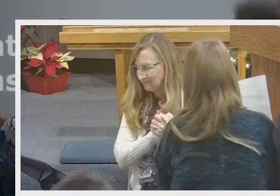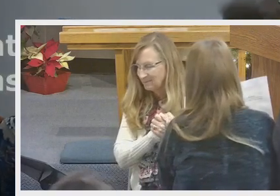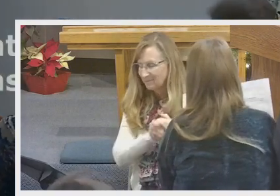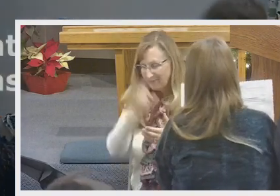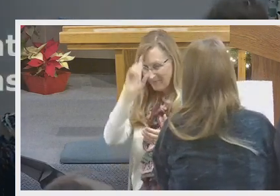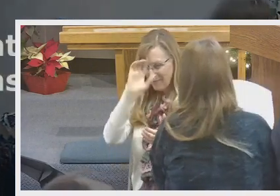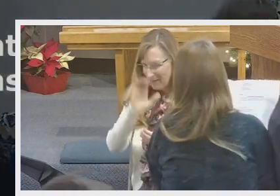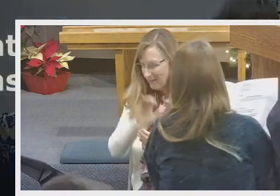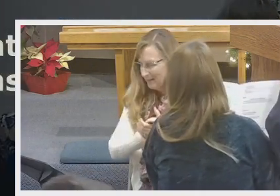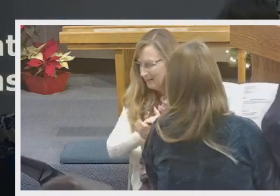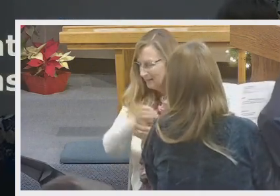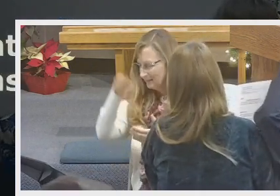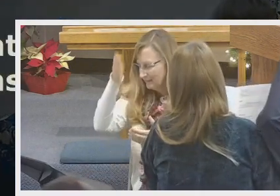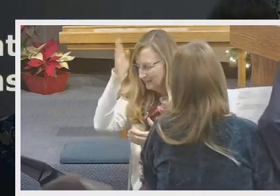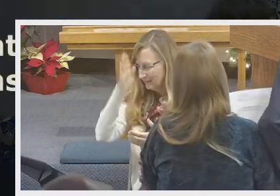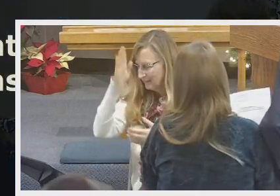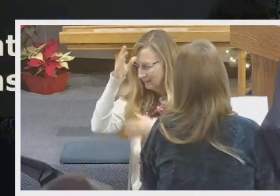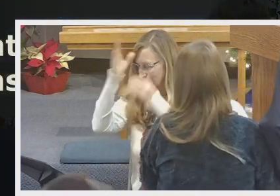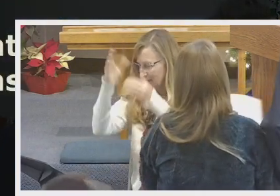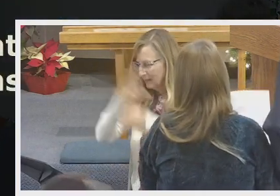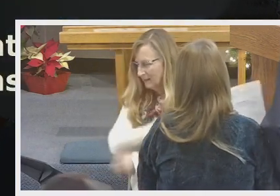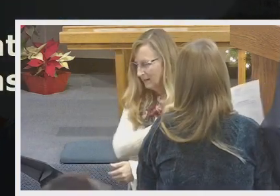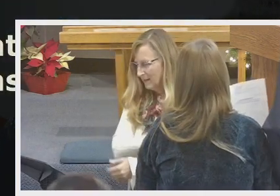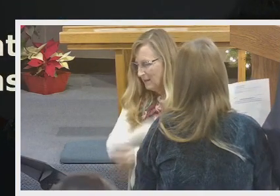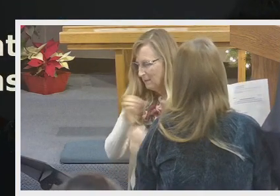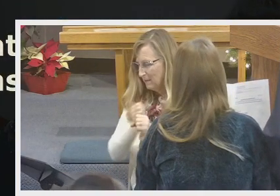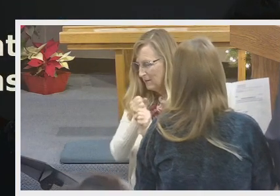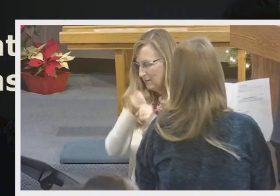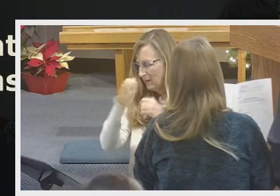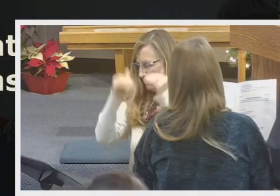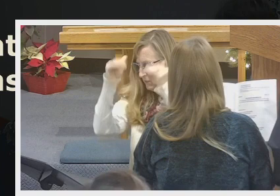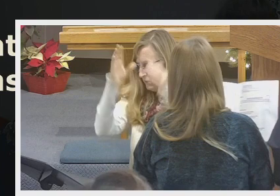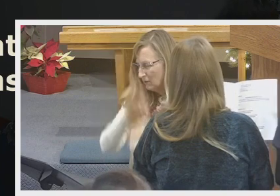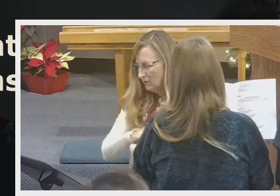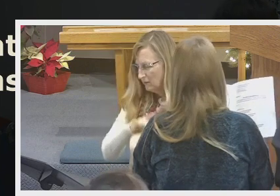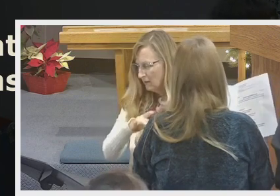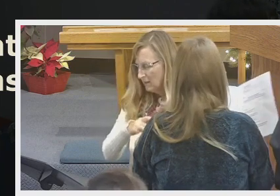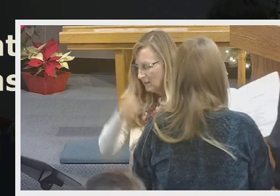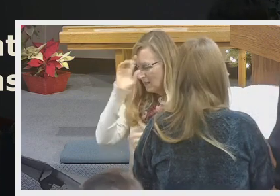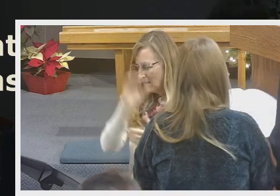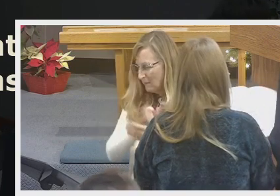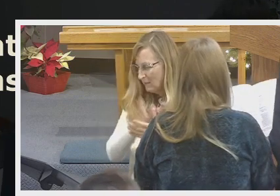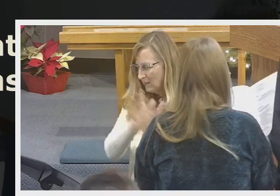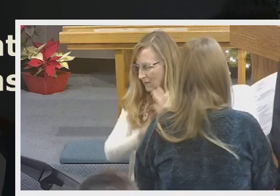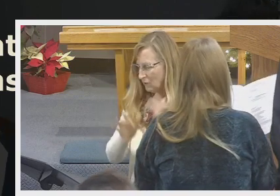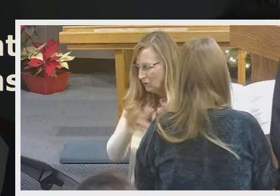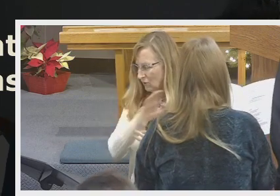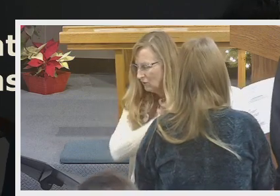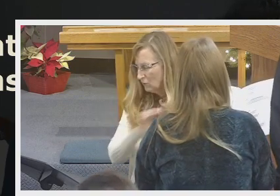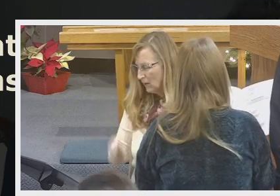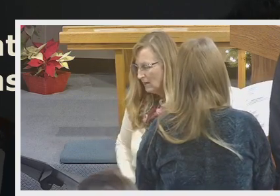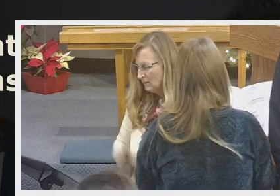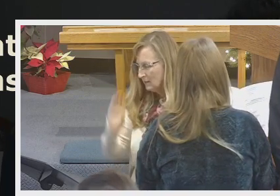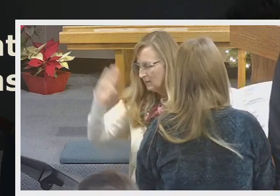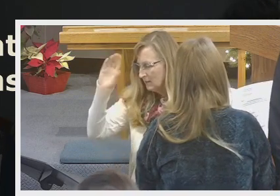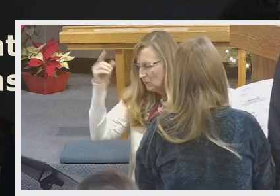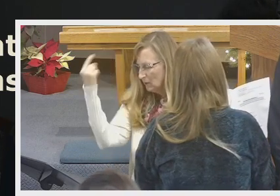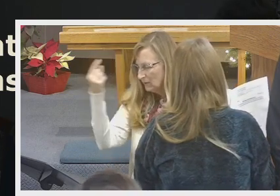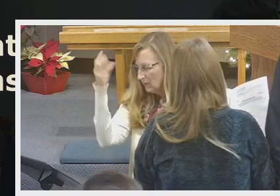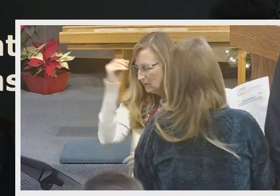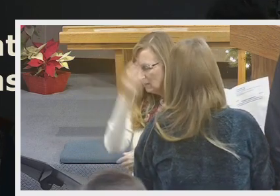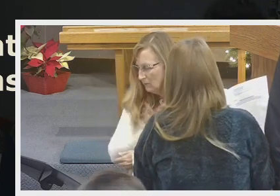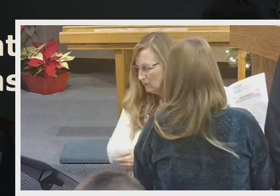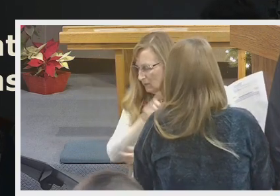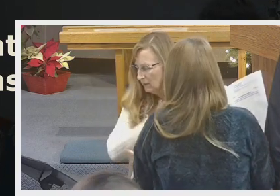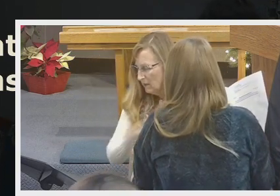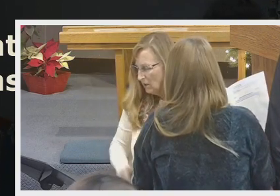I believe in God the Father Almighty, maker of heaven and earth. I believe in Jesus Christ, his only Son,